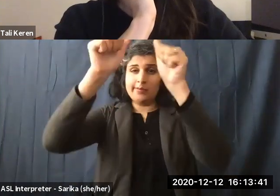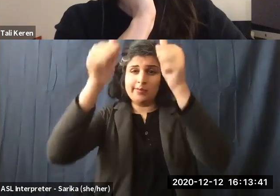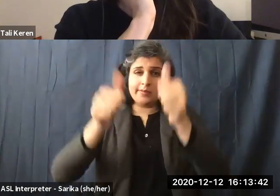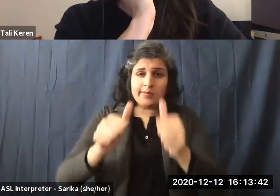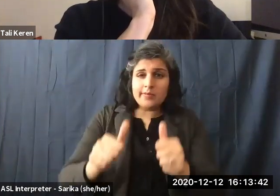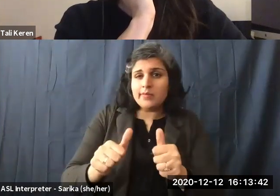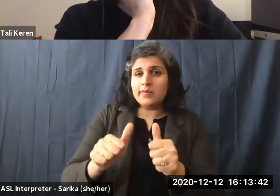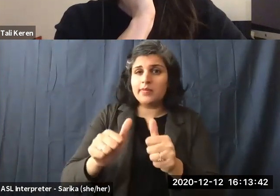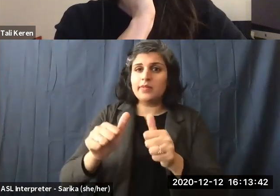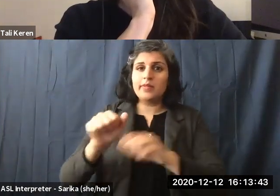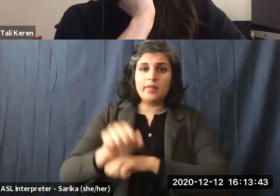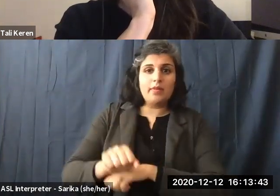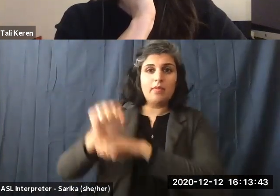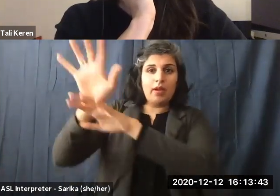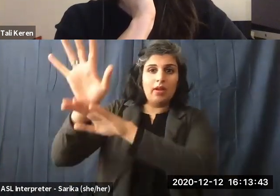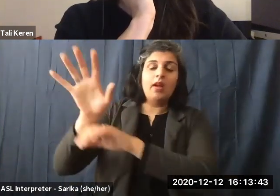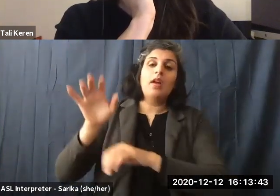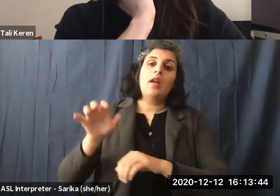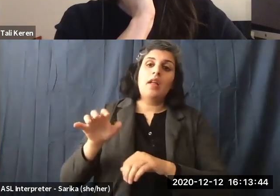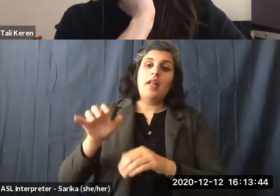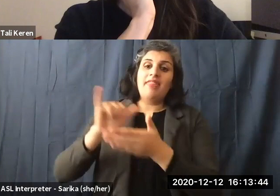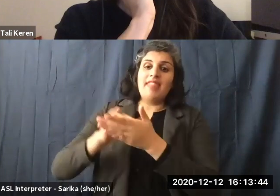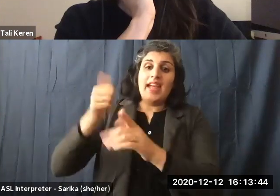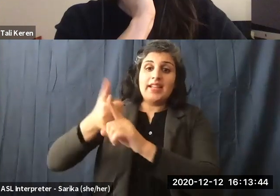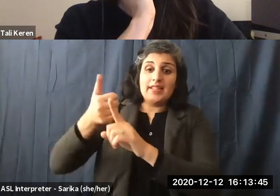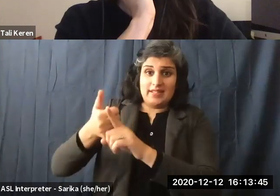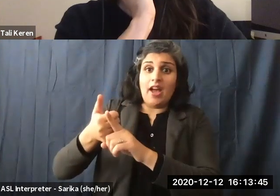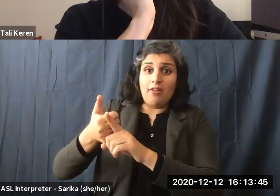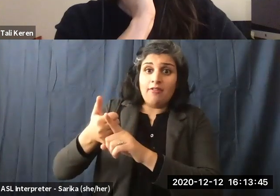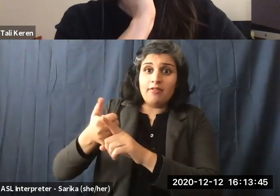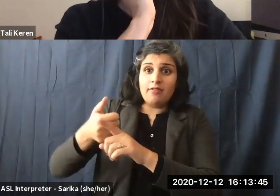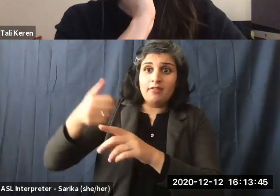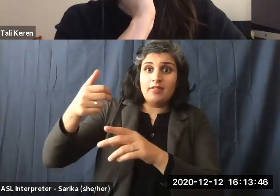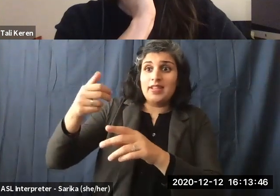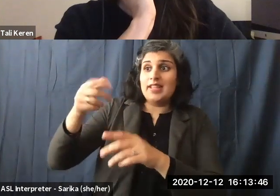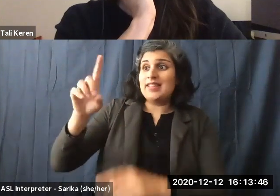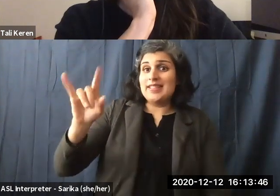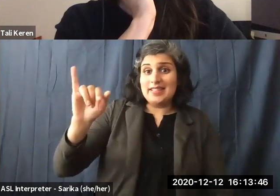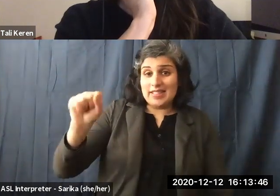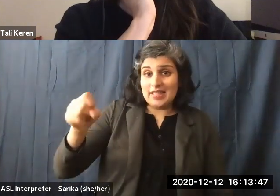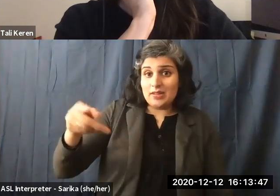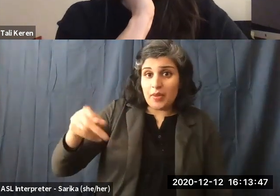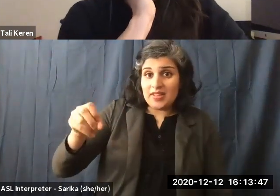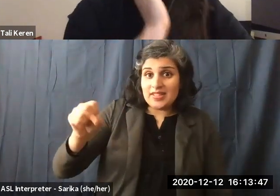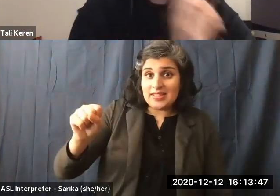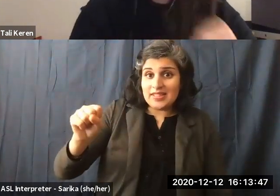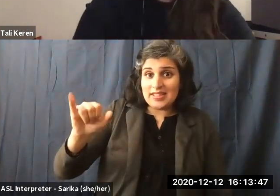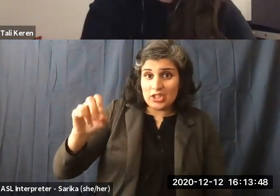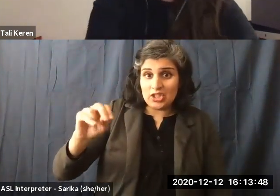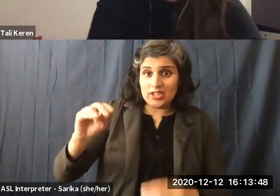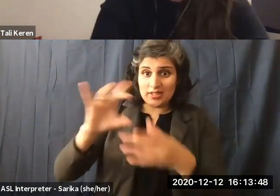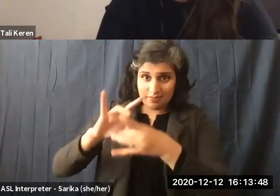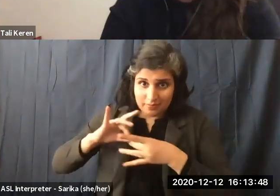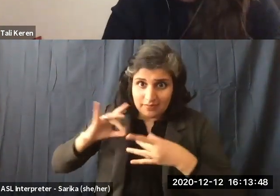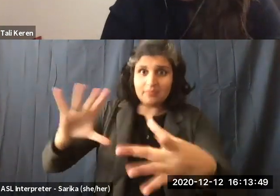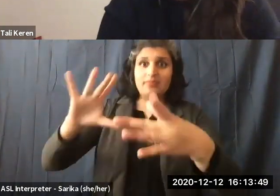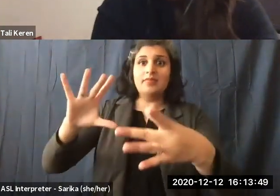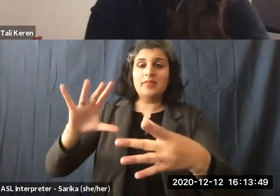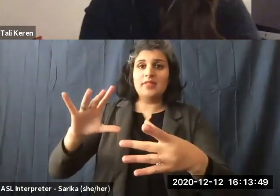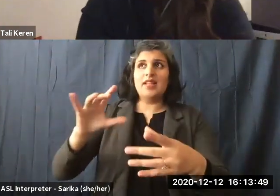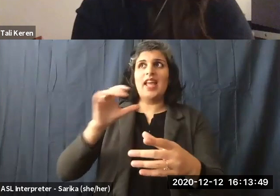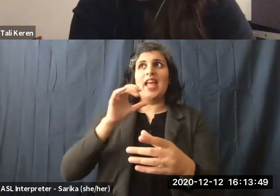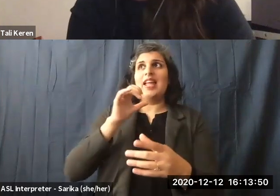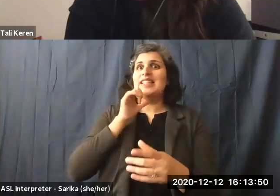that is an act itself of dispossession and disrespect, right? And so I, you know, I could have